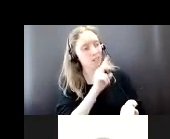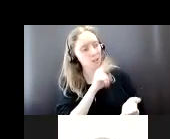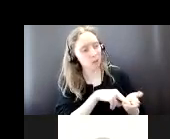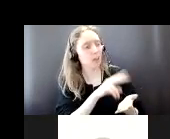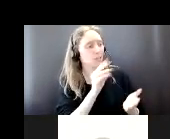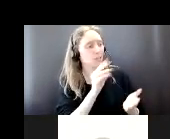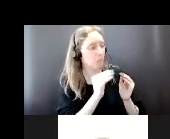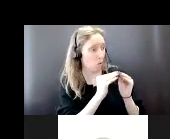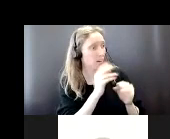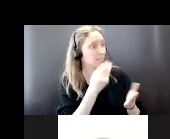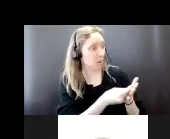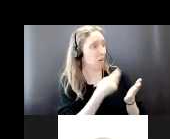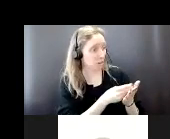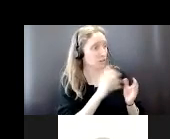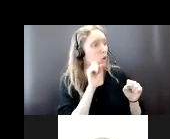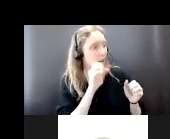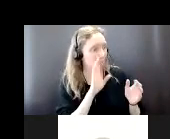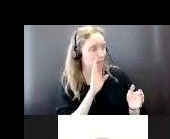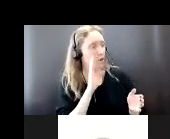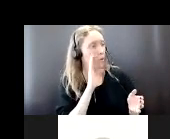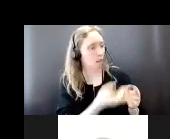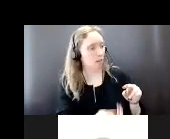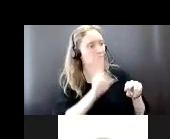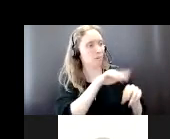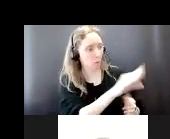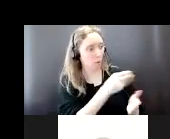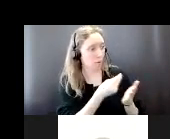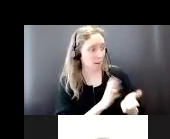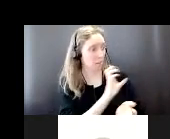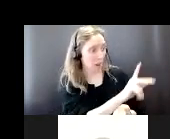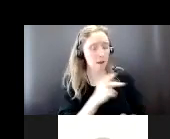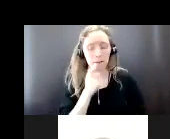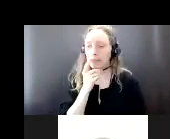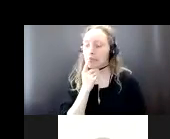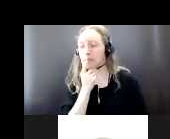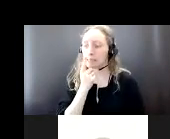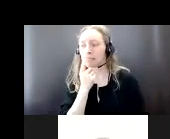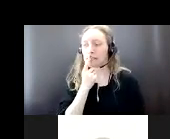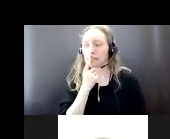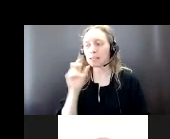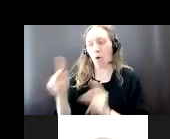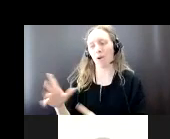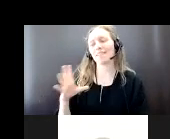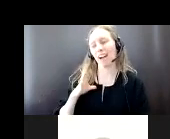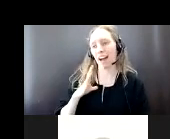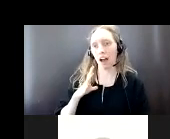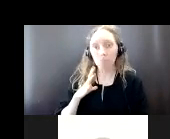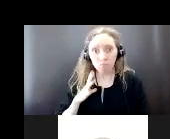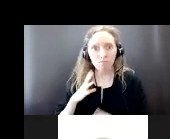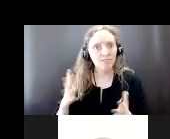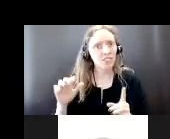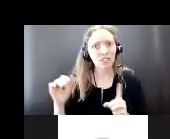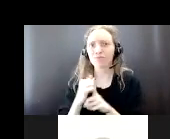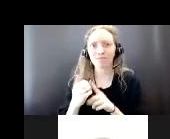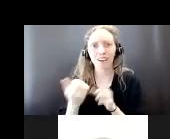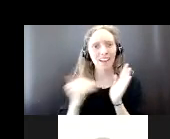it happens. I've been doing this for a number of years now, and people tell me how they've been approached. And